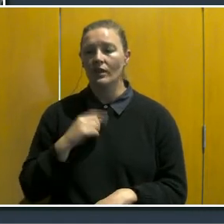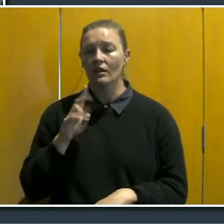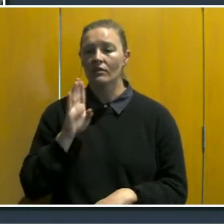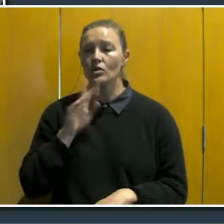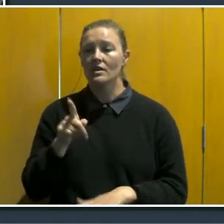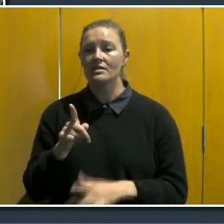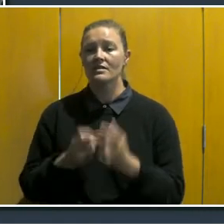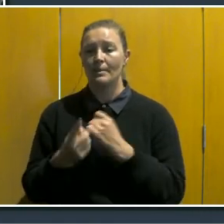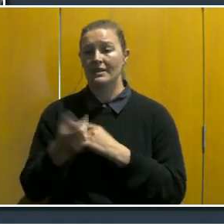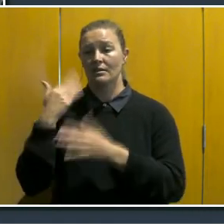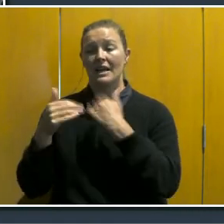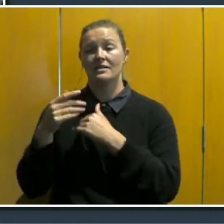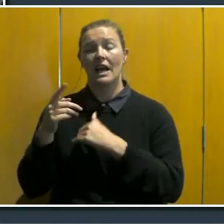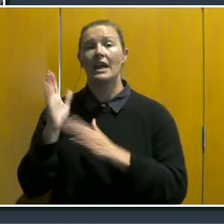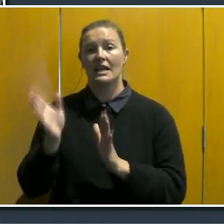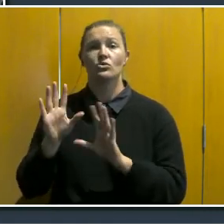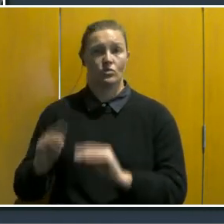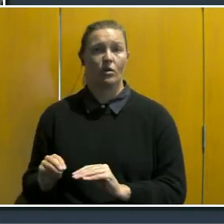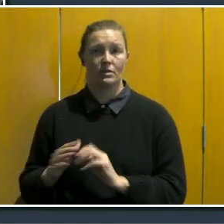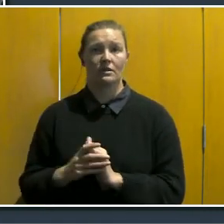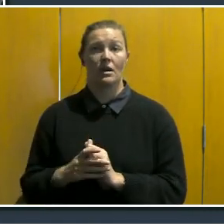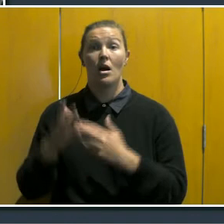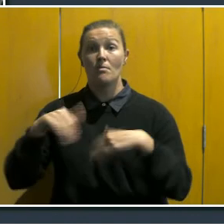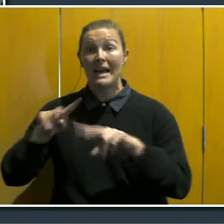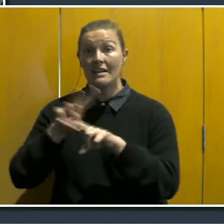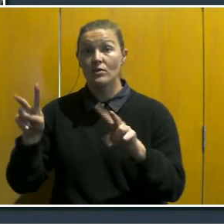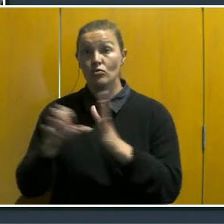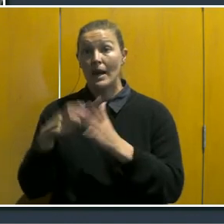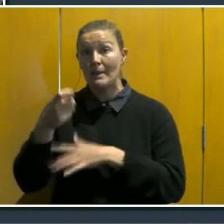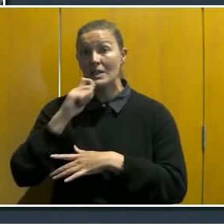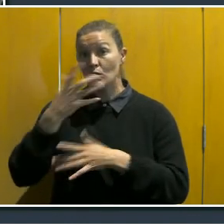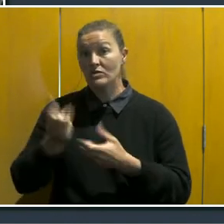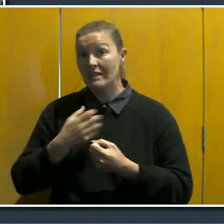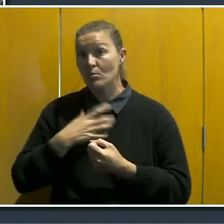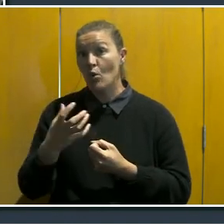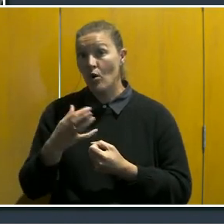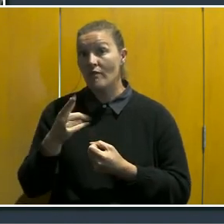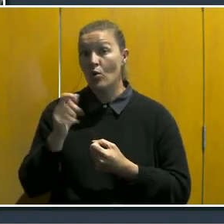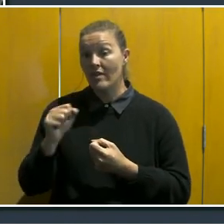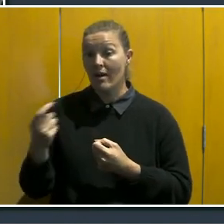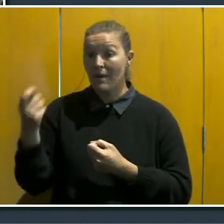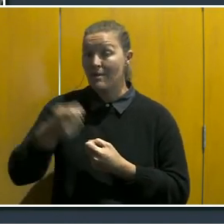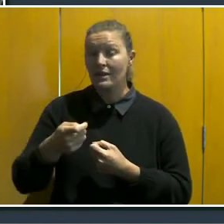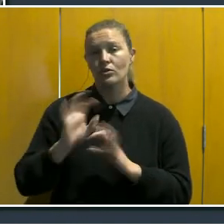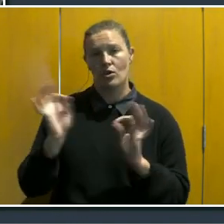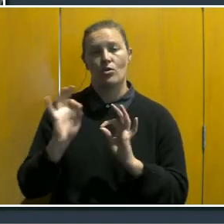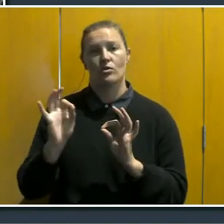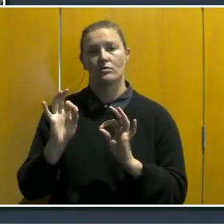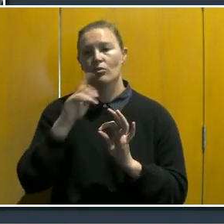end. The question is, are Bayview ratepayers going to receive more for the money? The answer is no. Is this